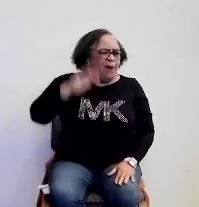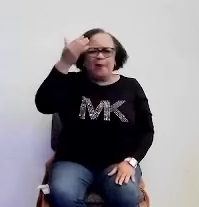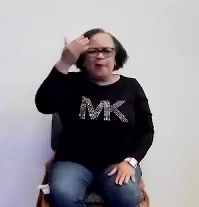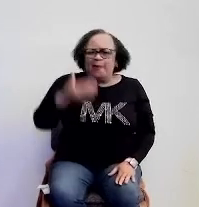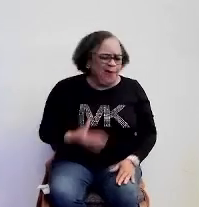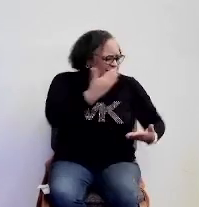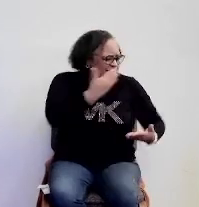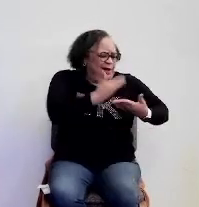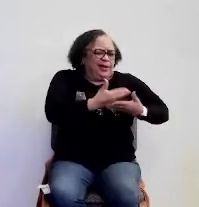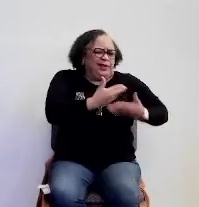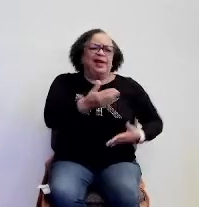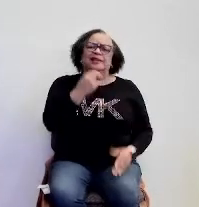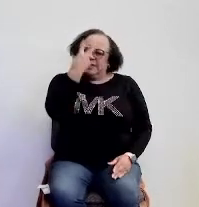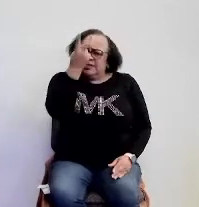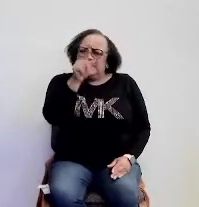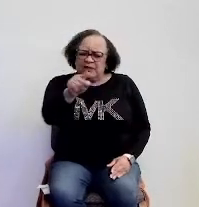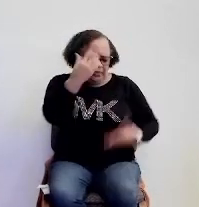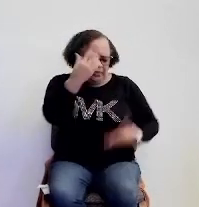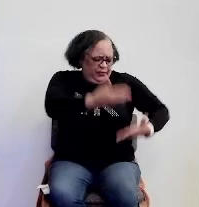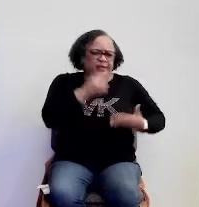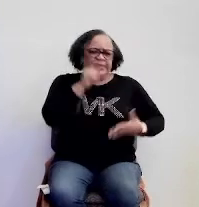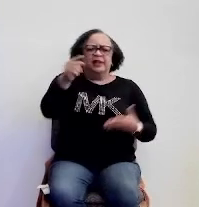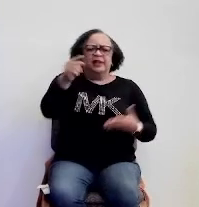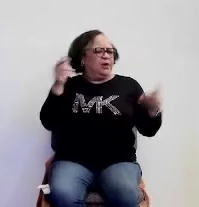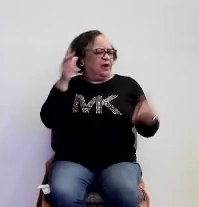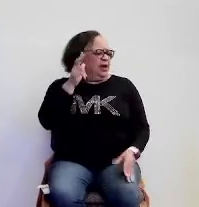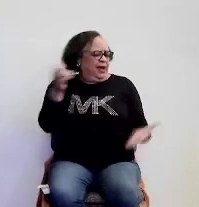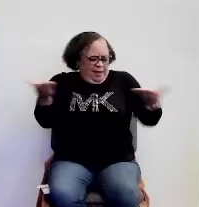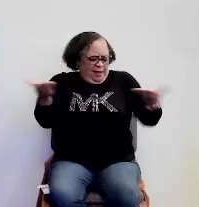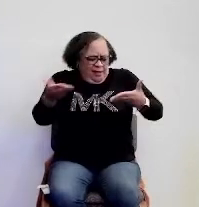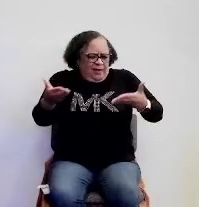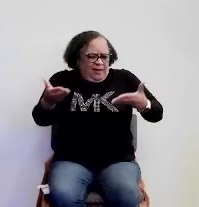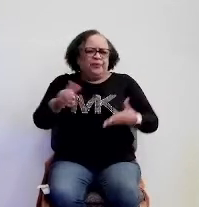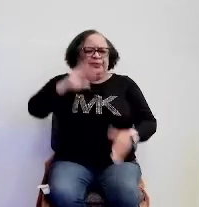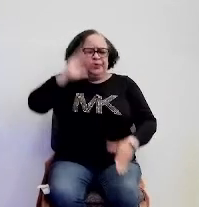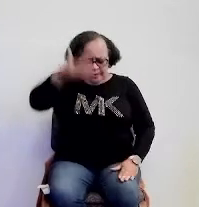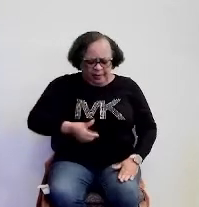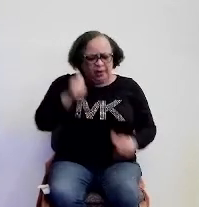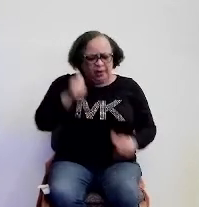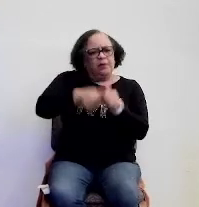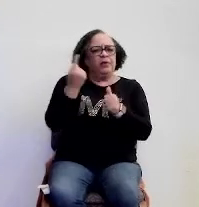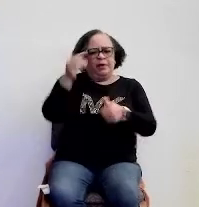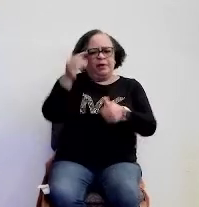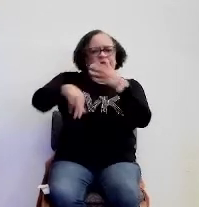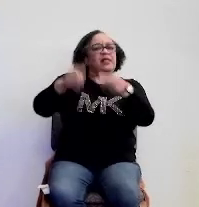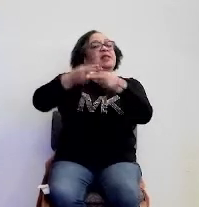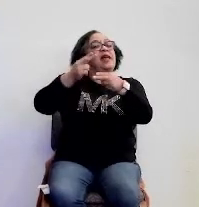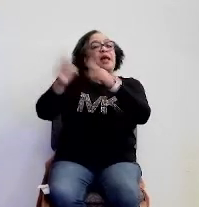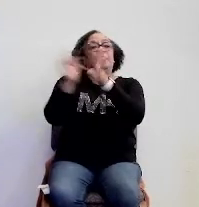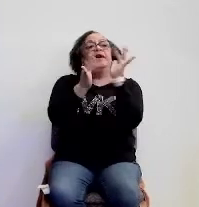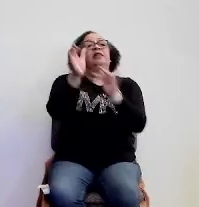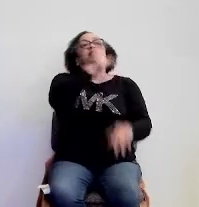them glad to see you, glad you're here. Come on, family, let's welcome each other in the name of Jesus Christ.